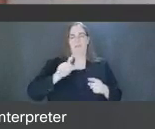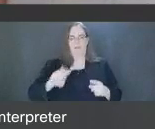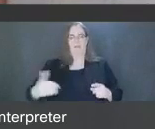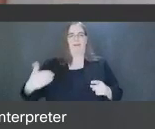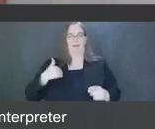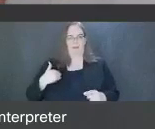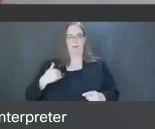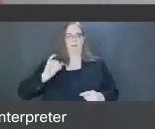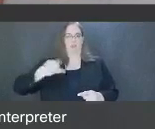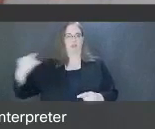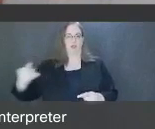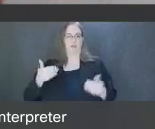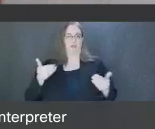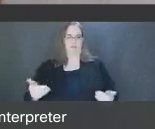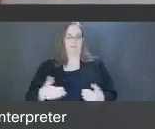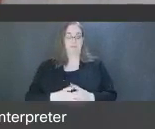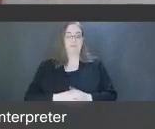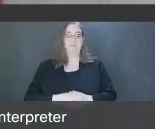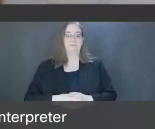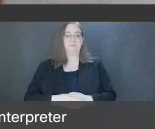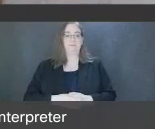Johnson & Johnson.